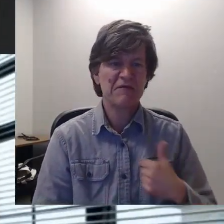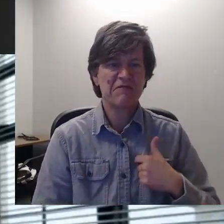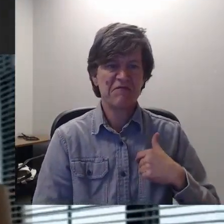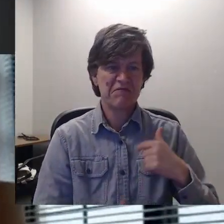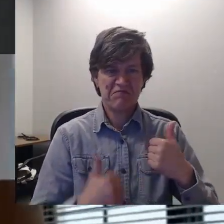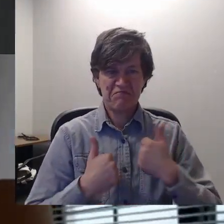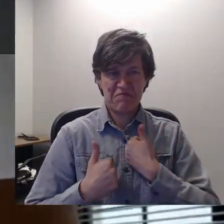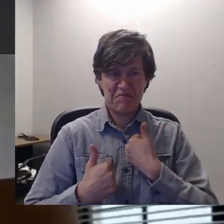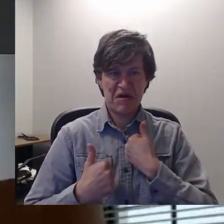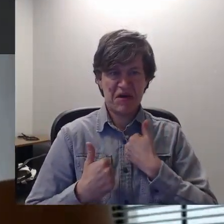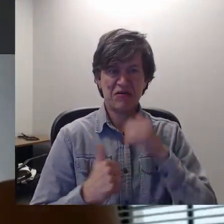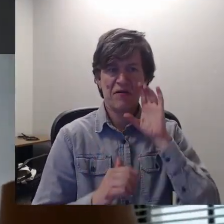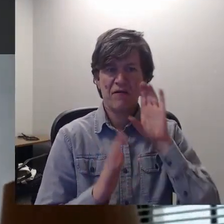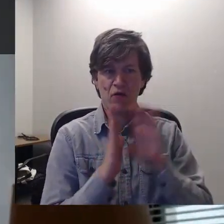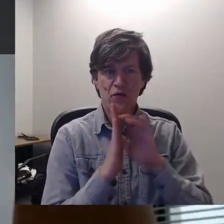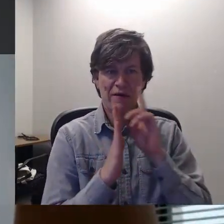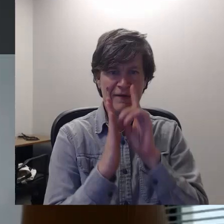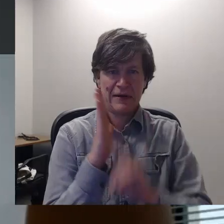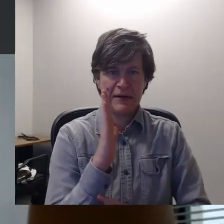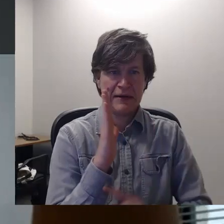designing for 15 years commercially.